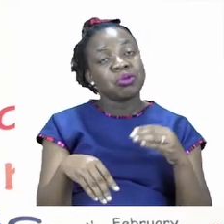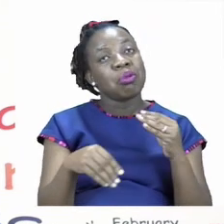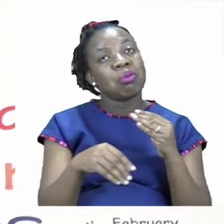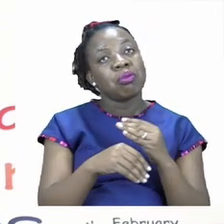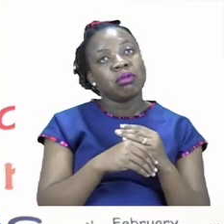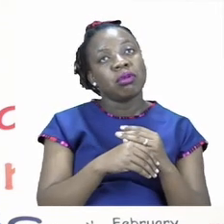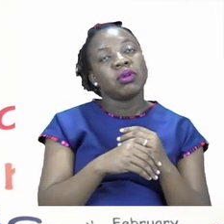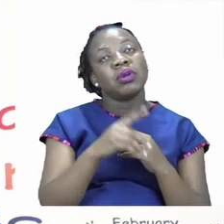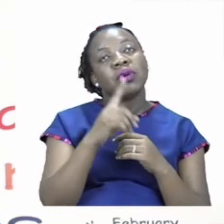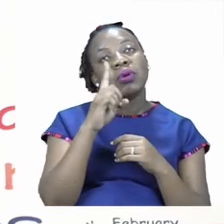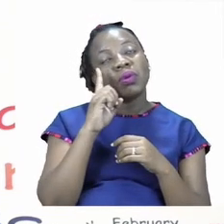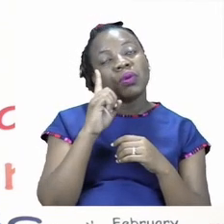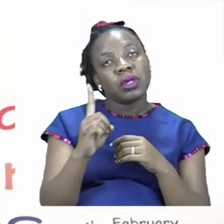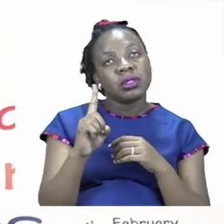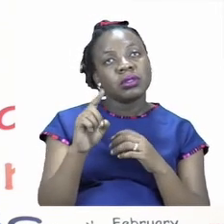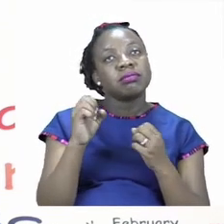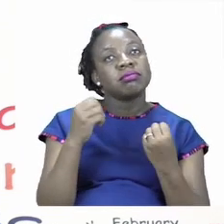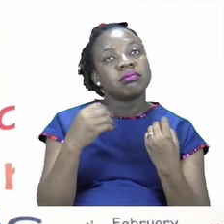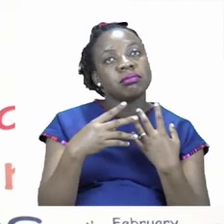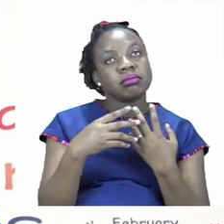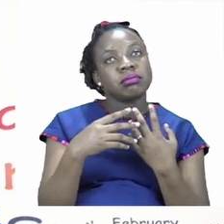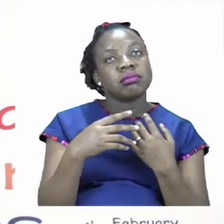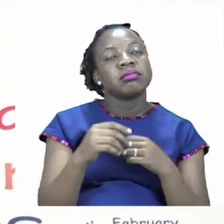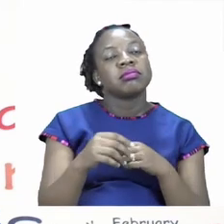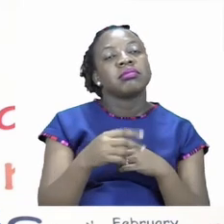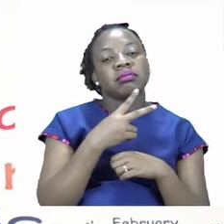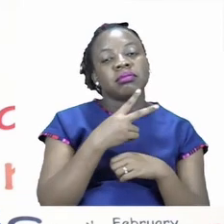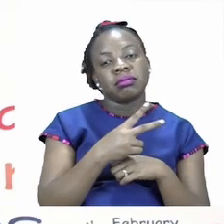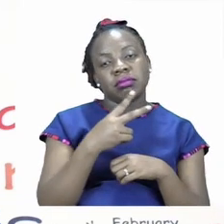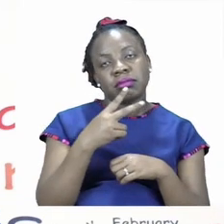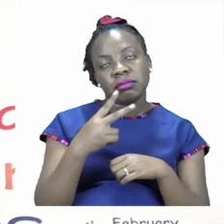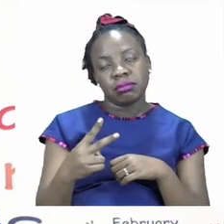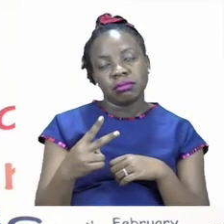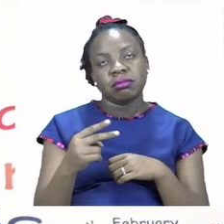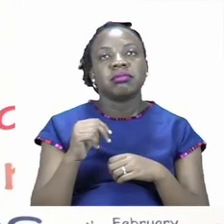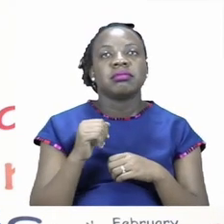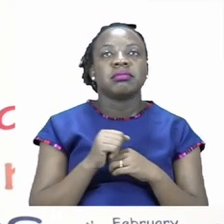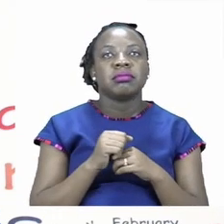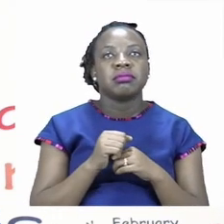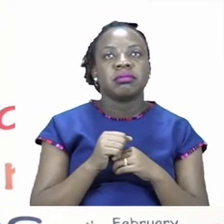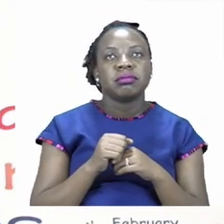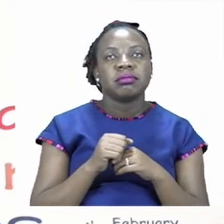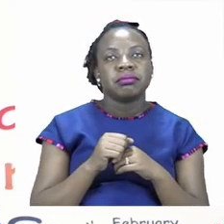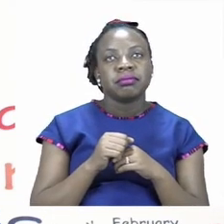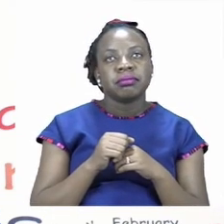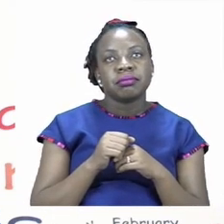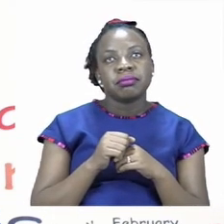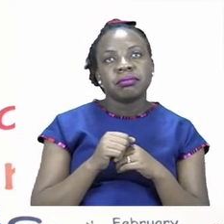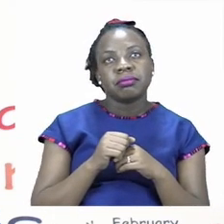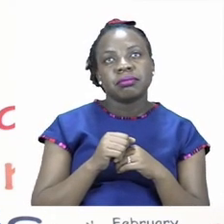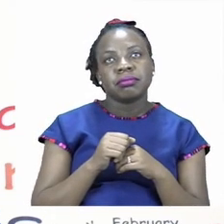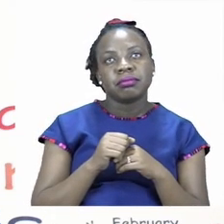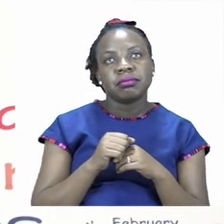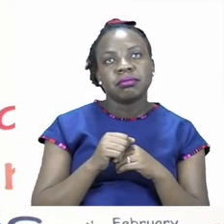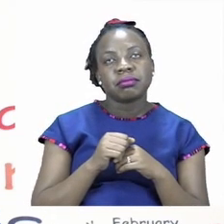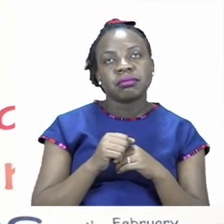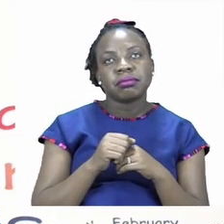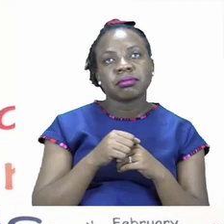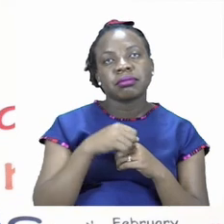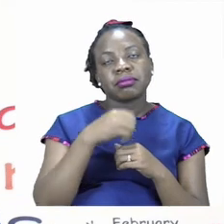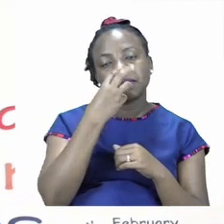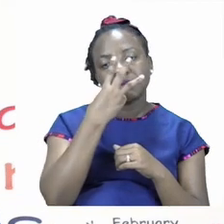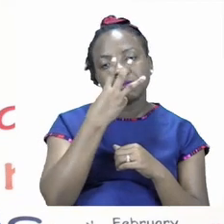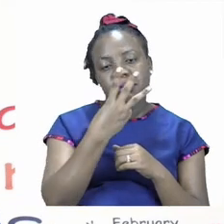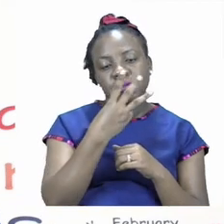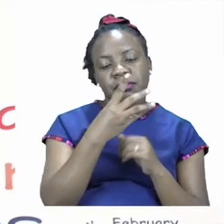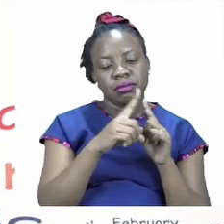it to our answer. We said 21 plus now 1. Yes,